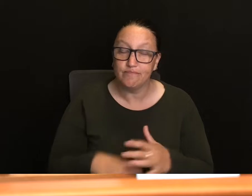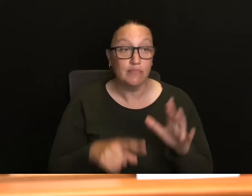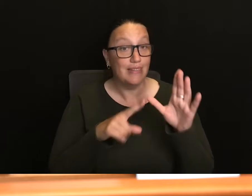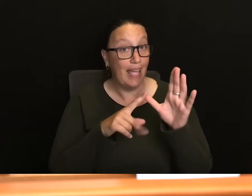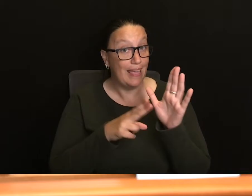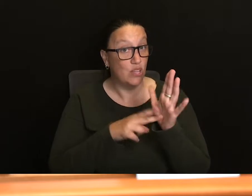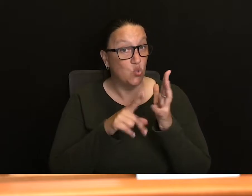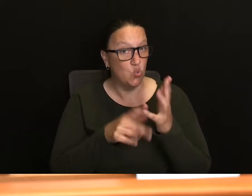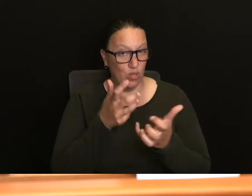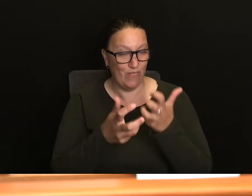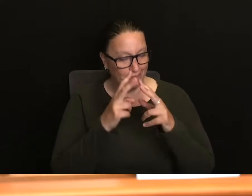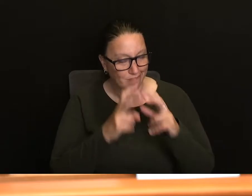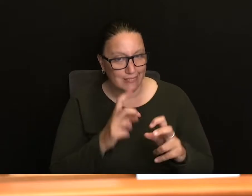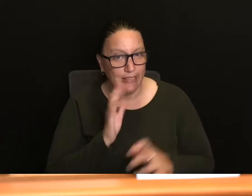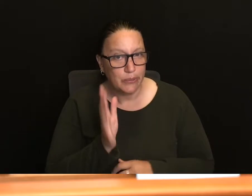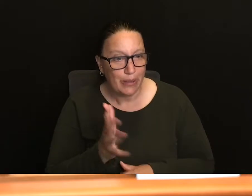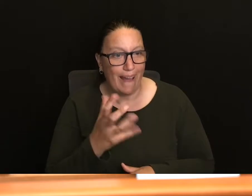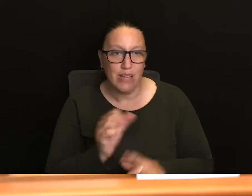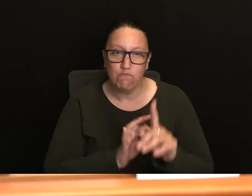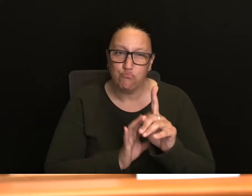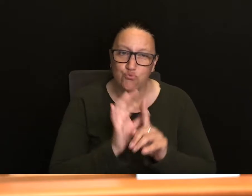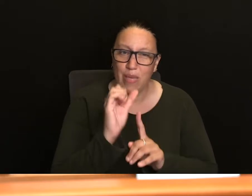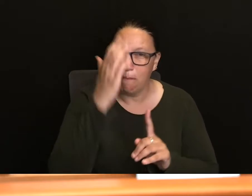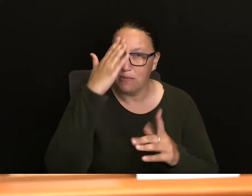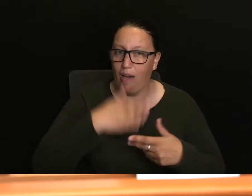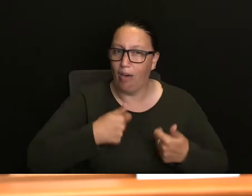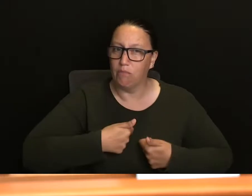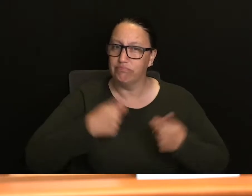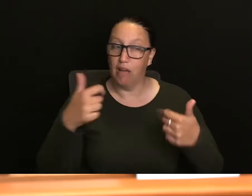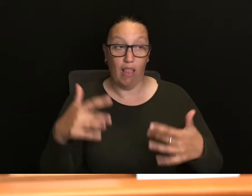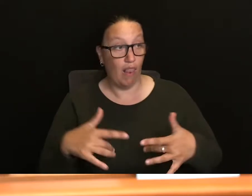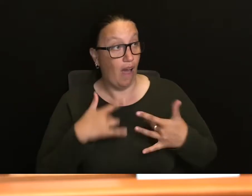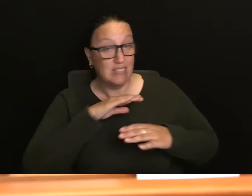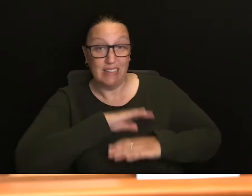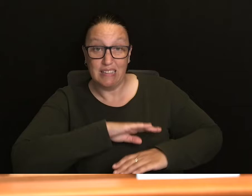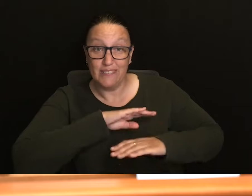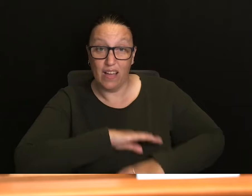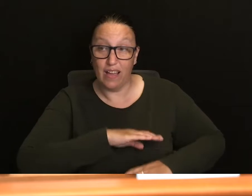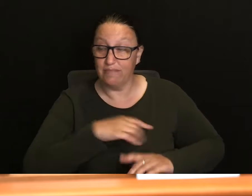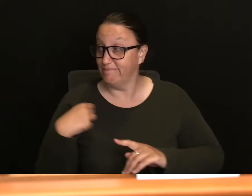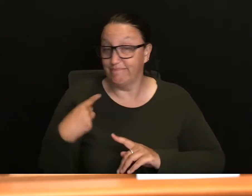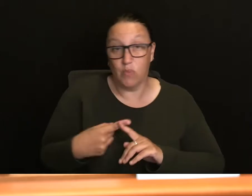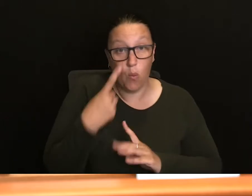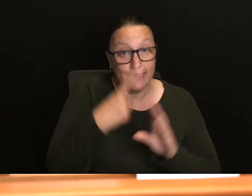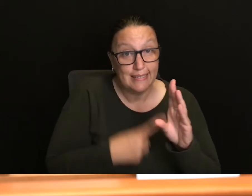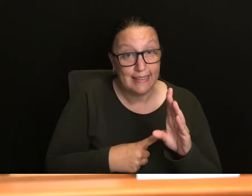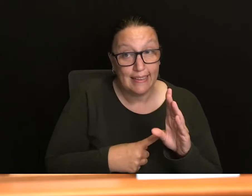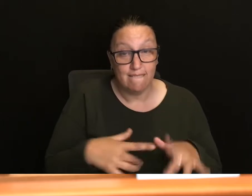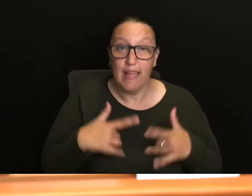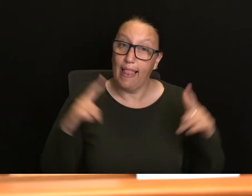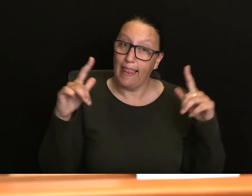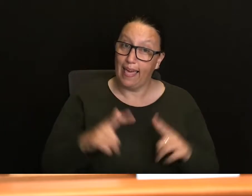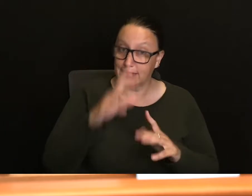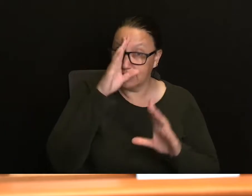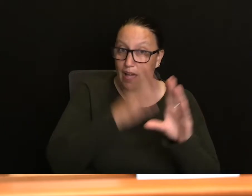are reporting improvements to their mental health outcomes, life satisfaction and level of psychological distress over the past year, so coming